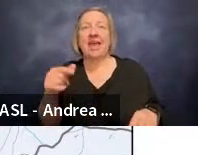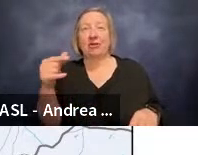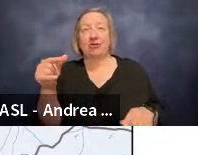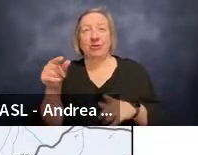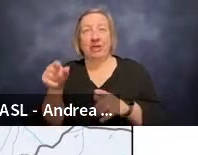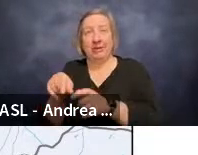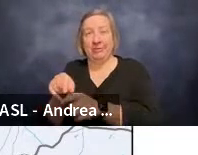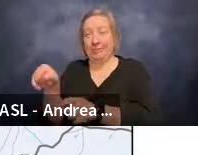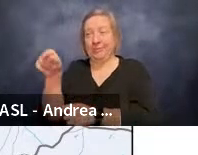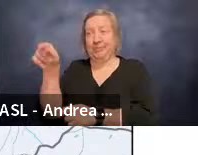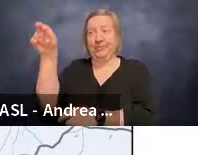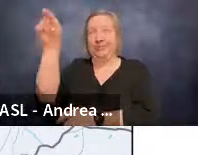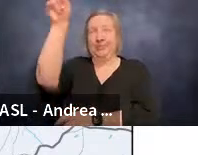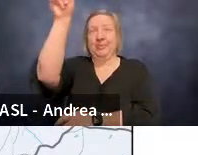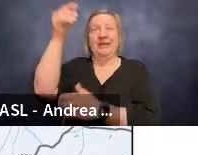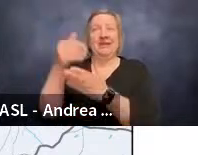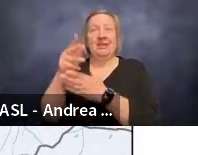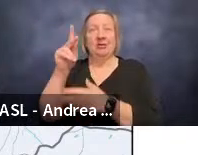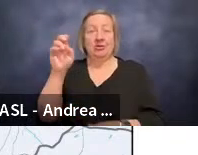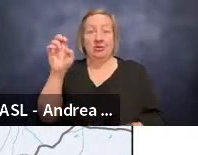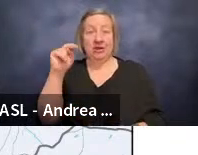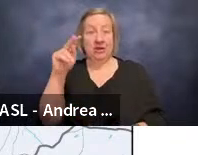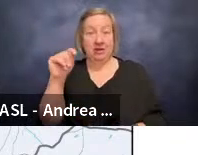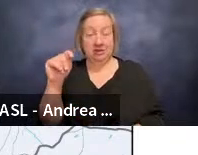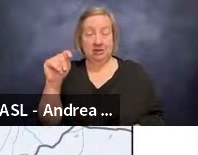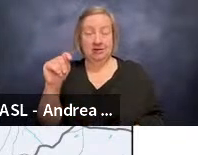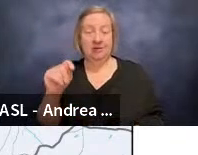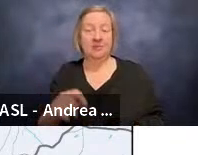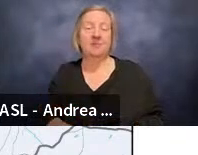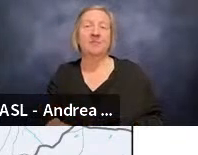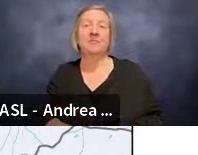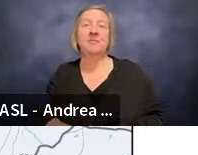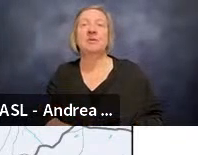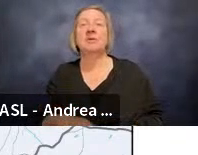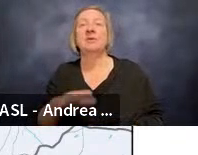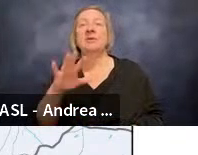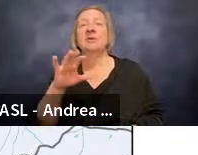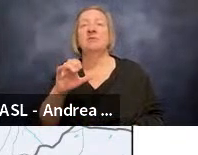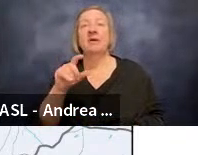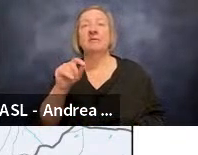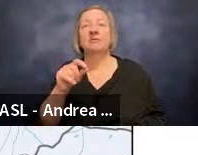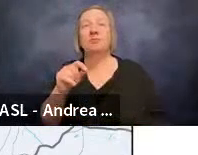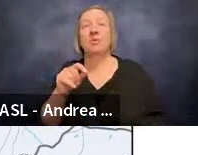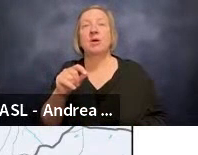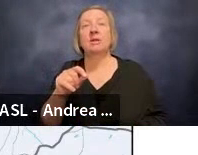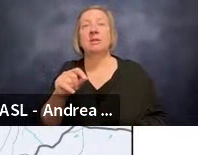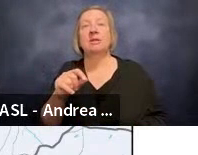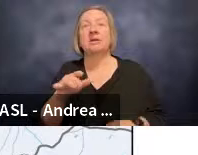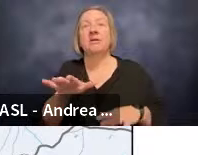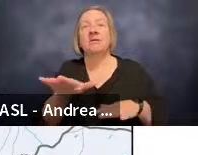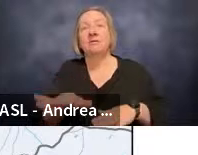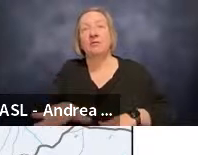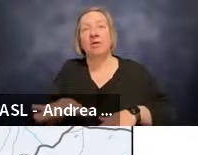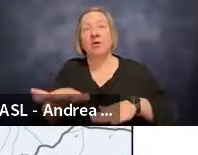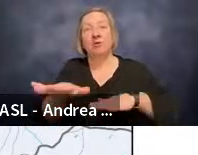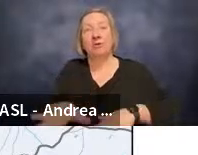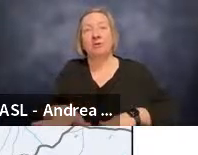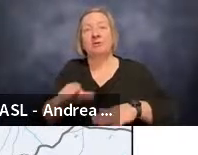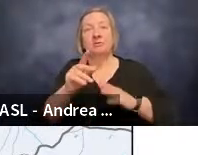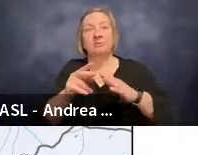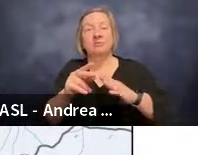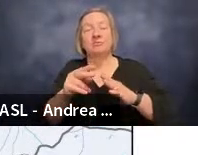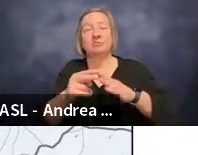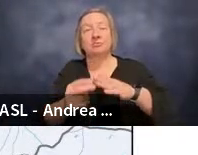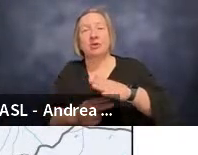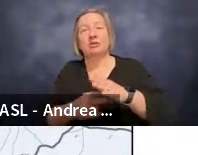next to the city of Kent there. The 520 floating bridge, the dark purple line, right in the middle